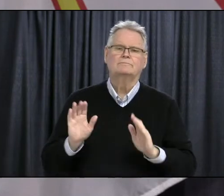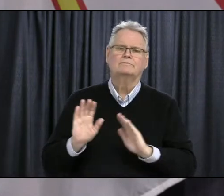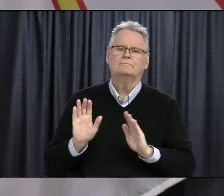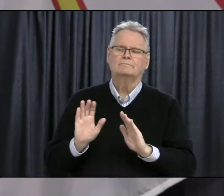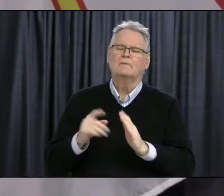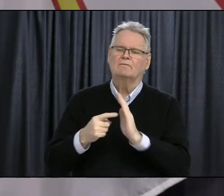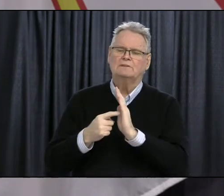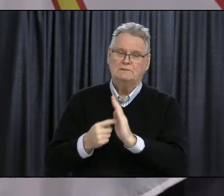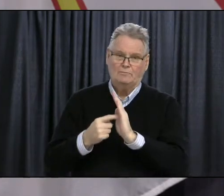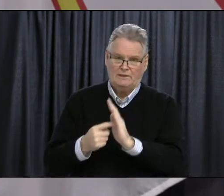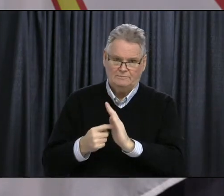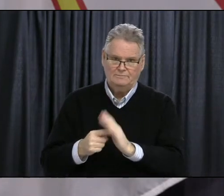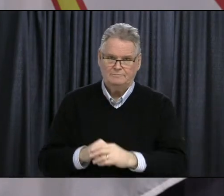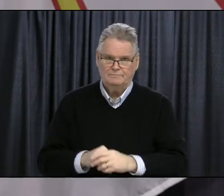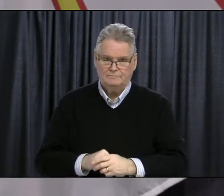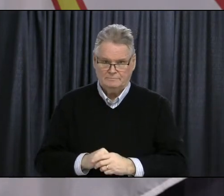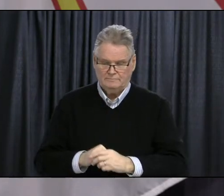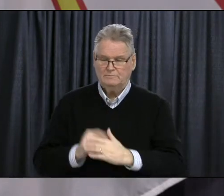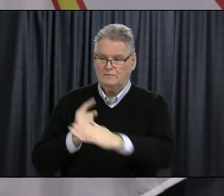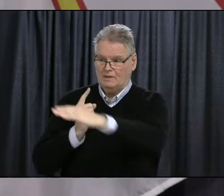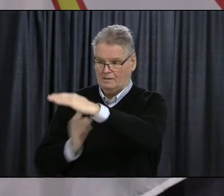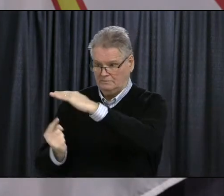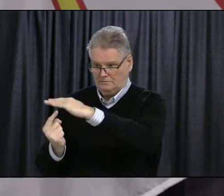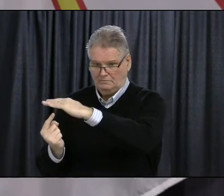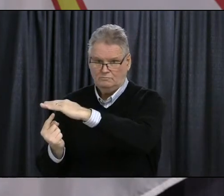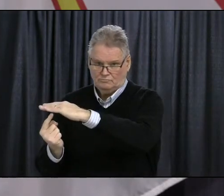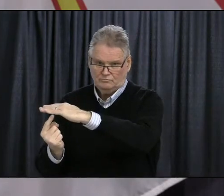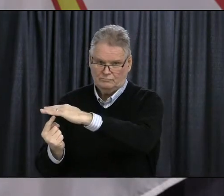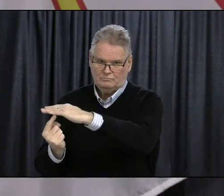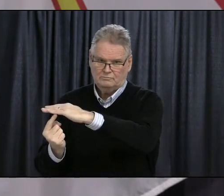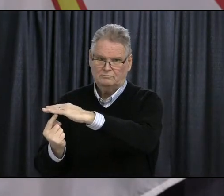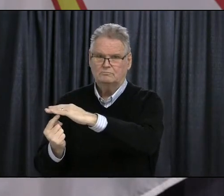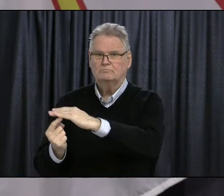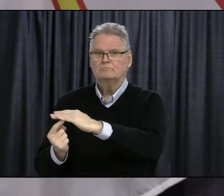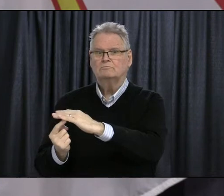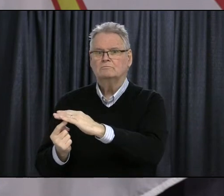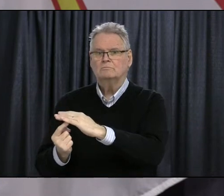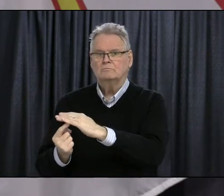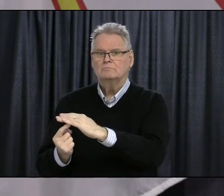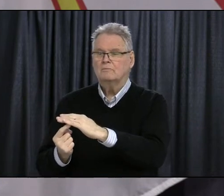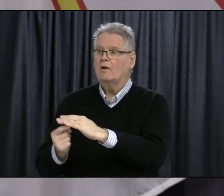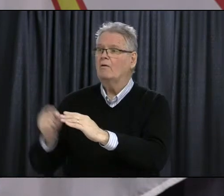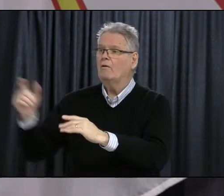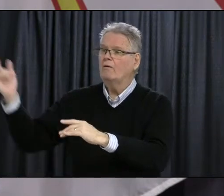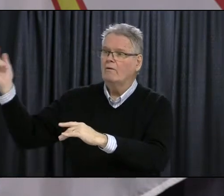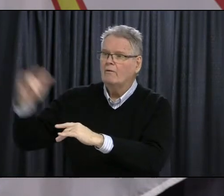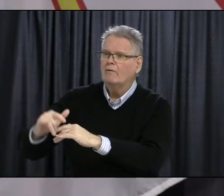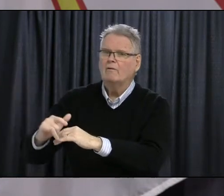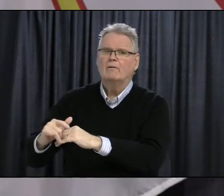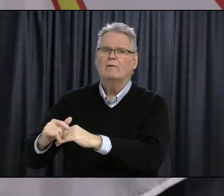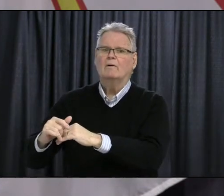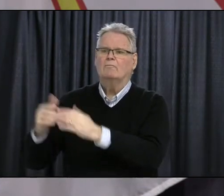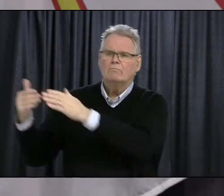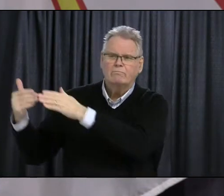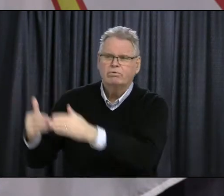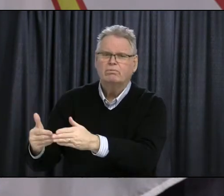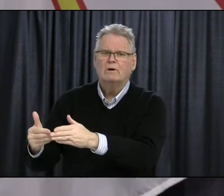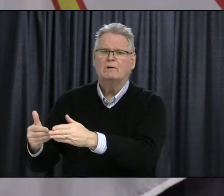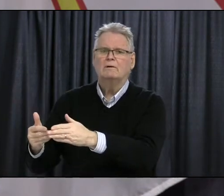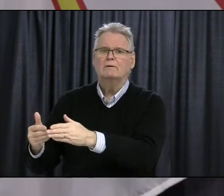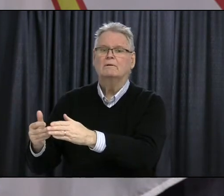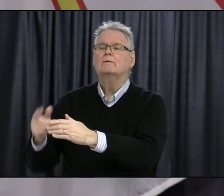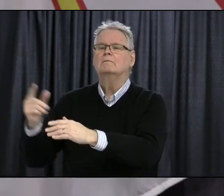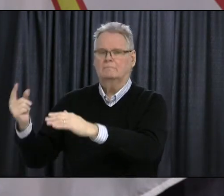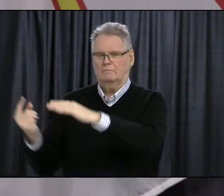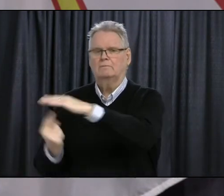from, areas with higher incidence, so travelers returning to the province. And it happens, so quarantine,